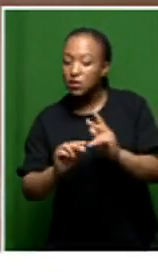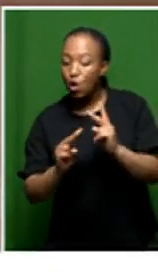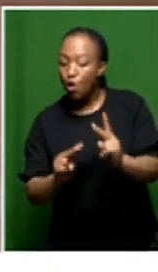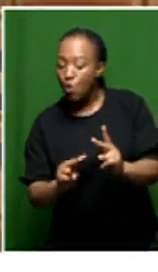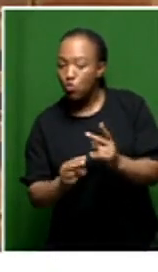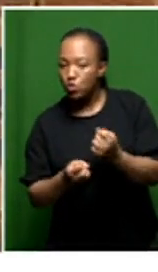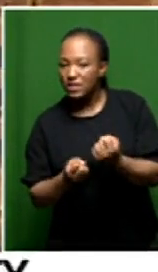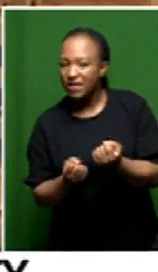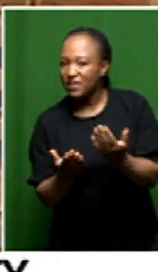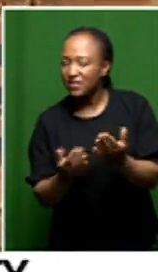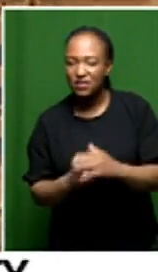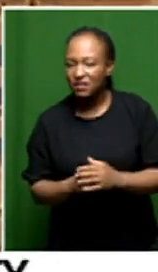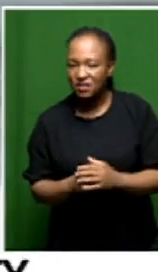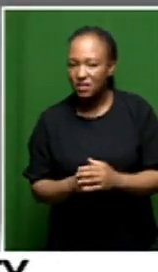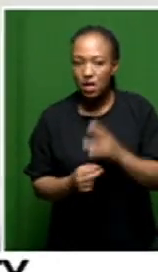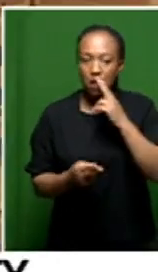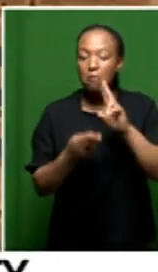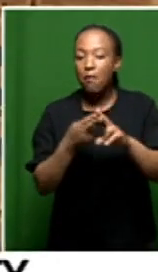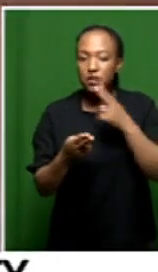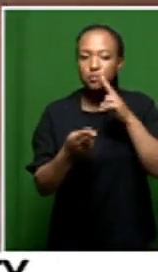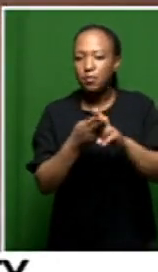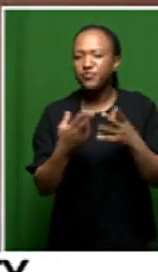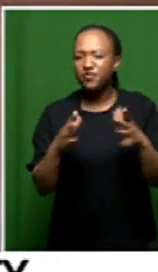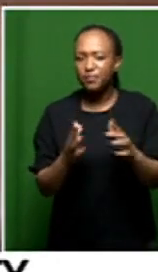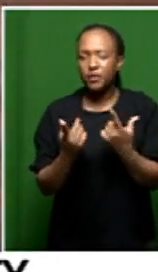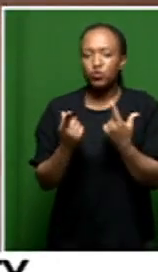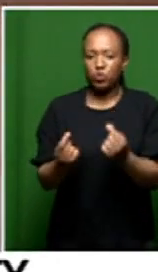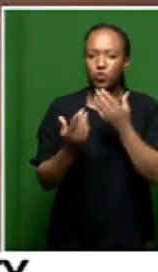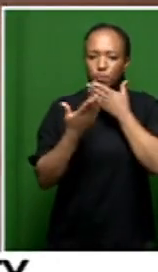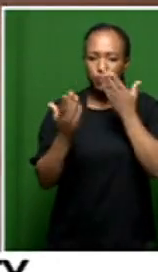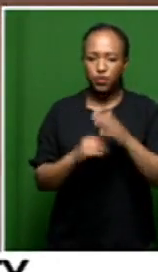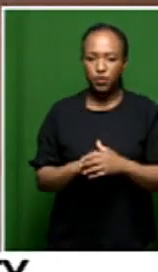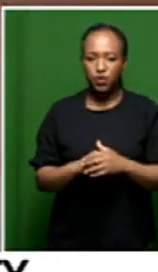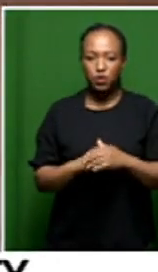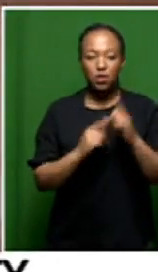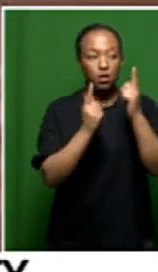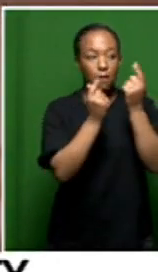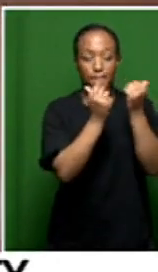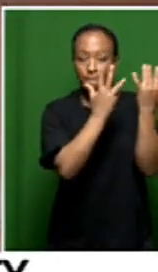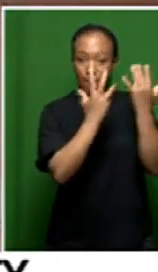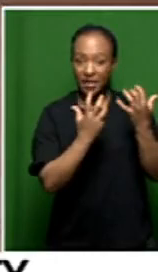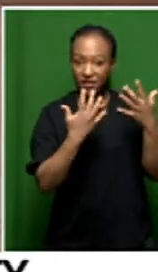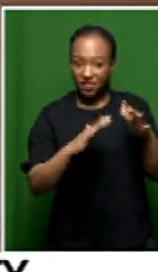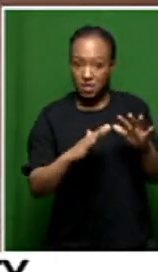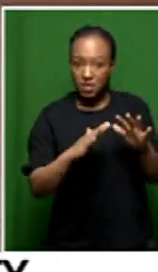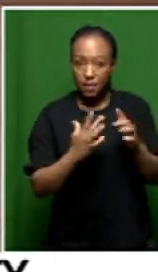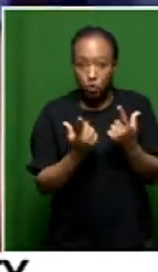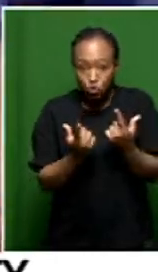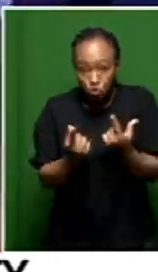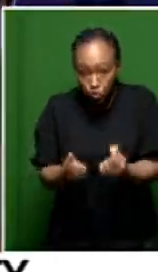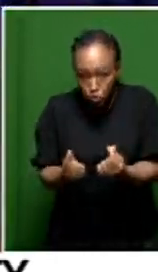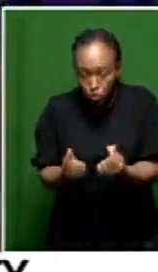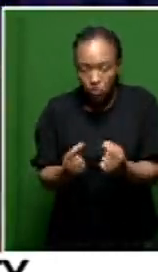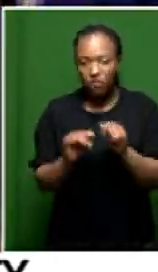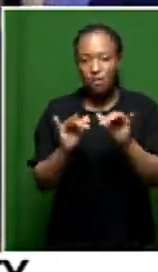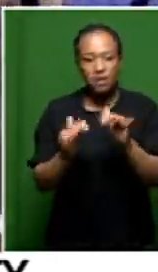promises and don't fulfill it. It's frustrating because they budget for things, but they don't bring the things to the people.